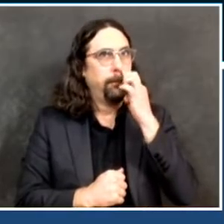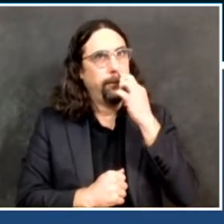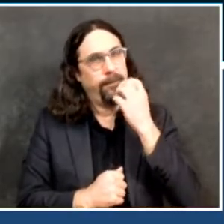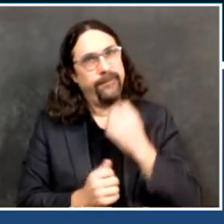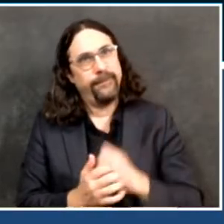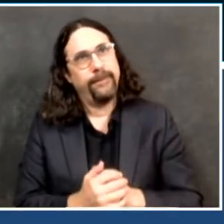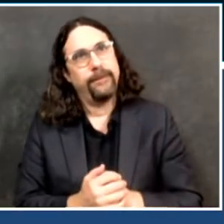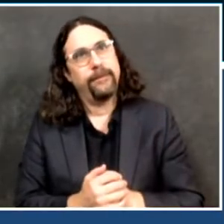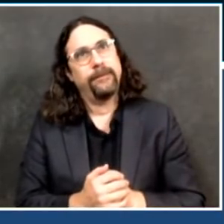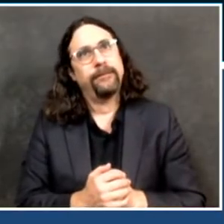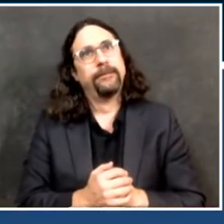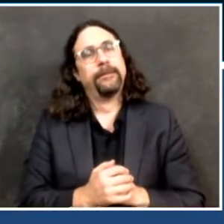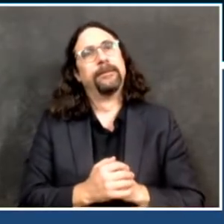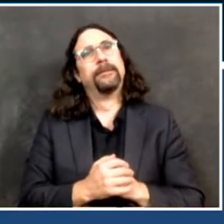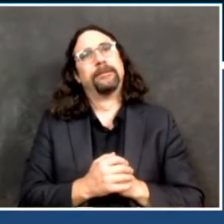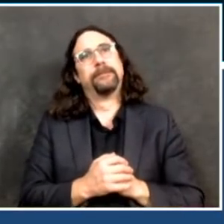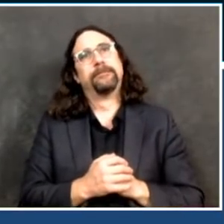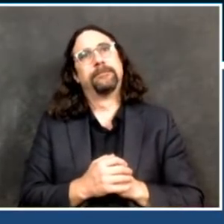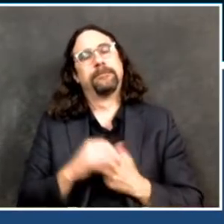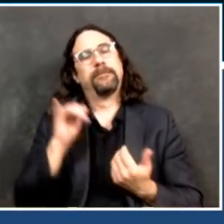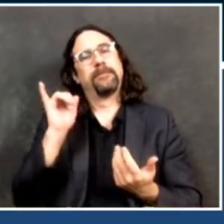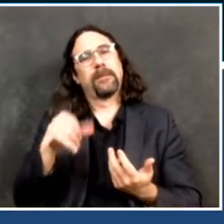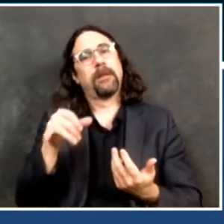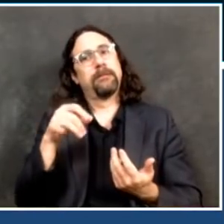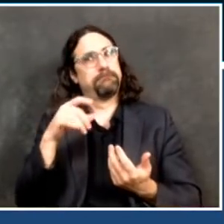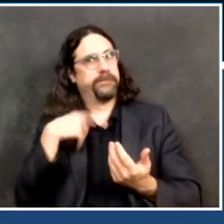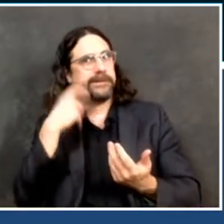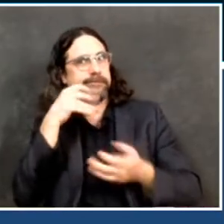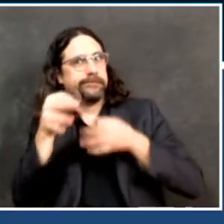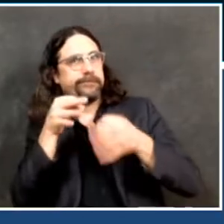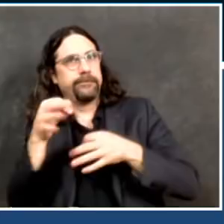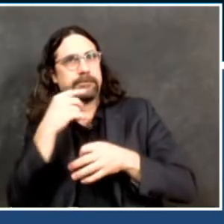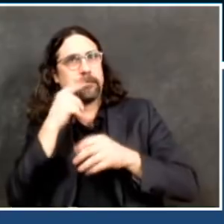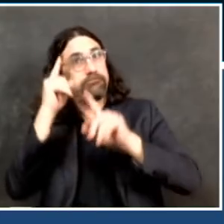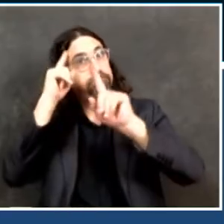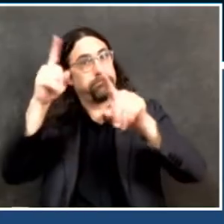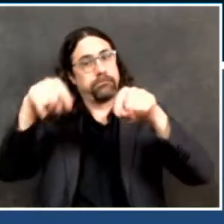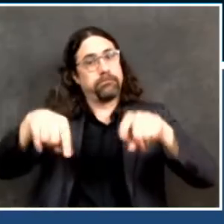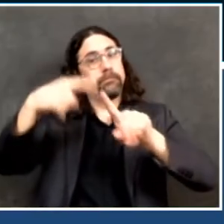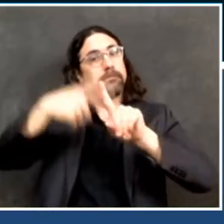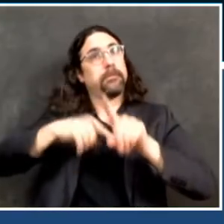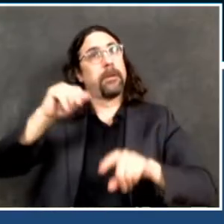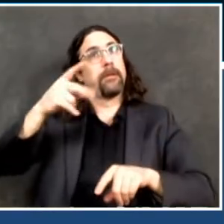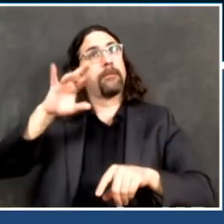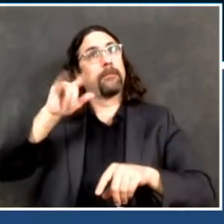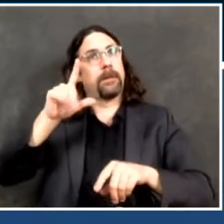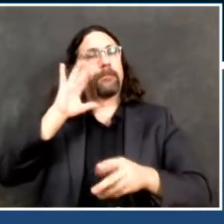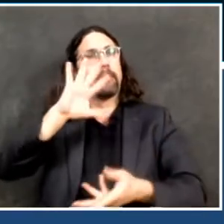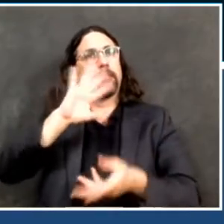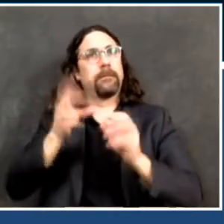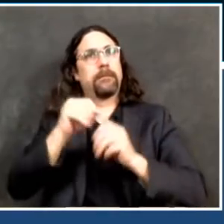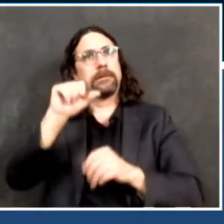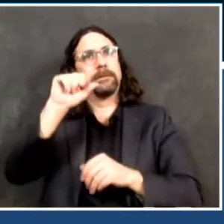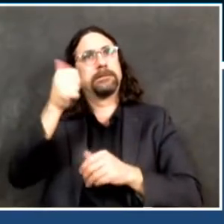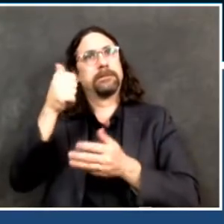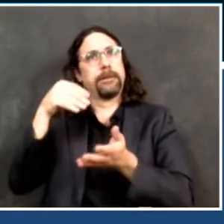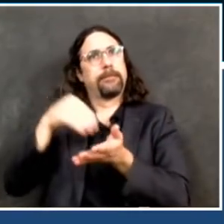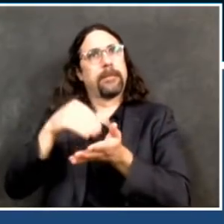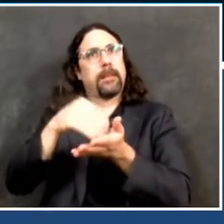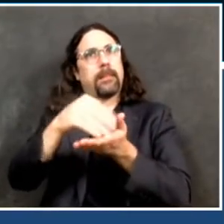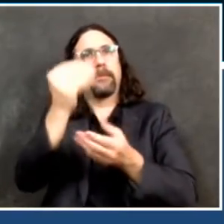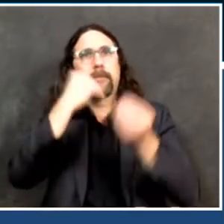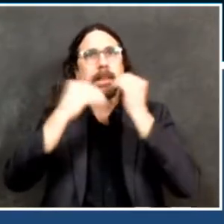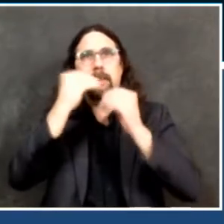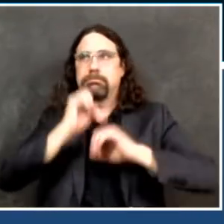meals by the end of April. That's going to go up in May. It's easily going to be somewhere between 10 million and 15